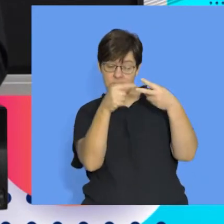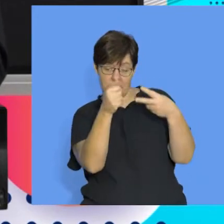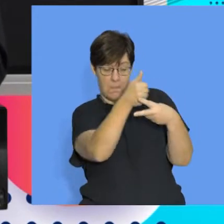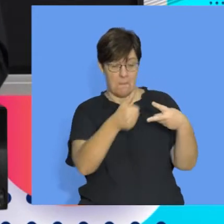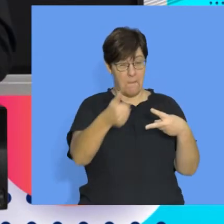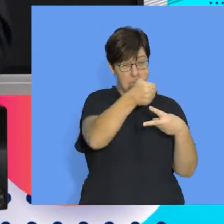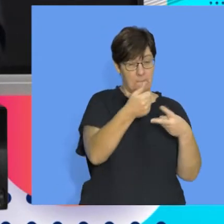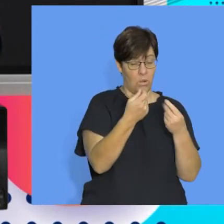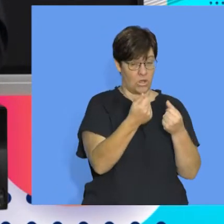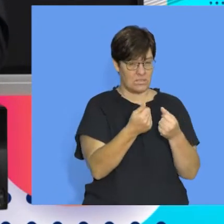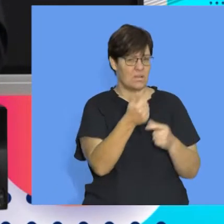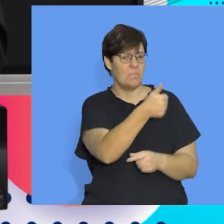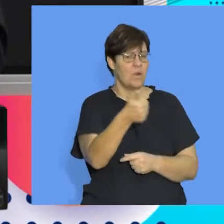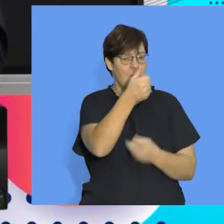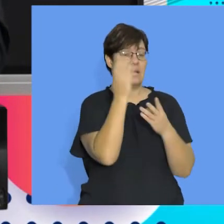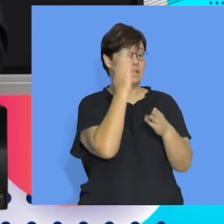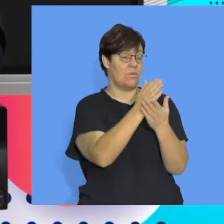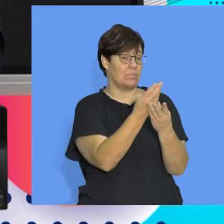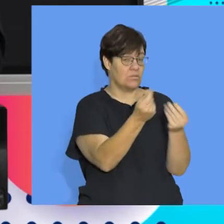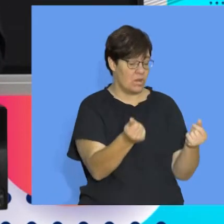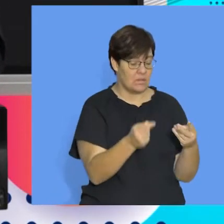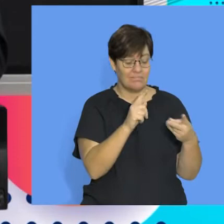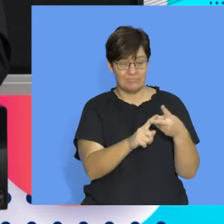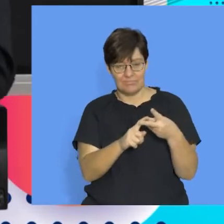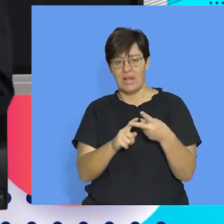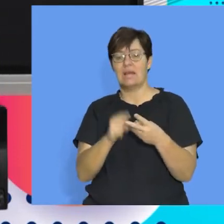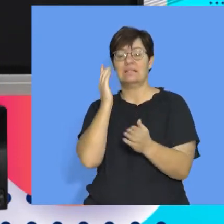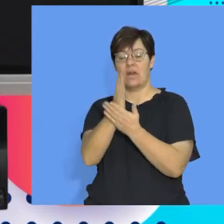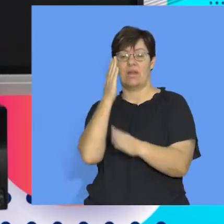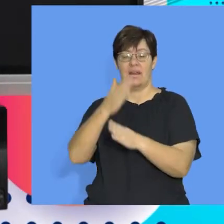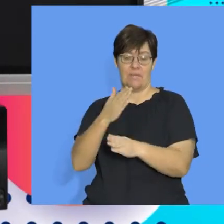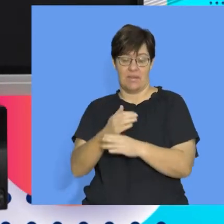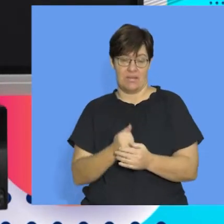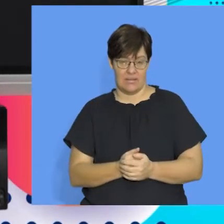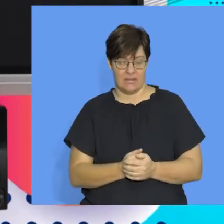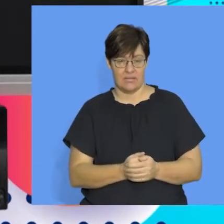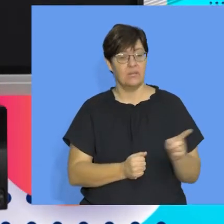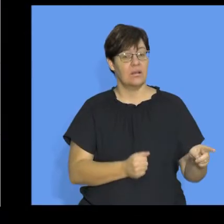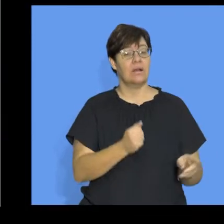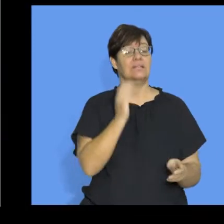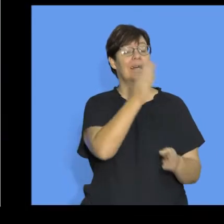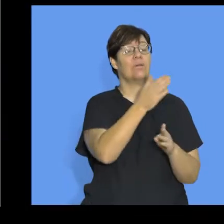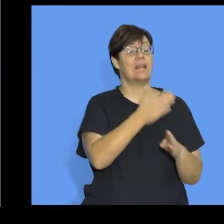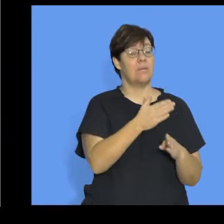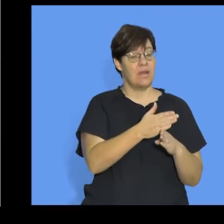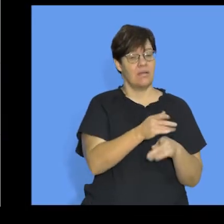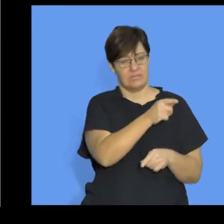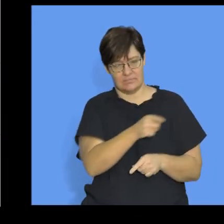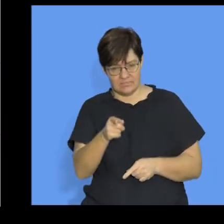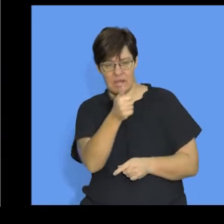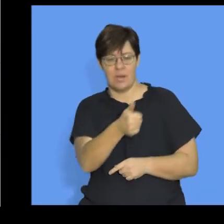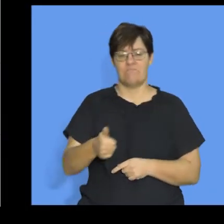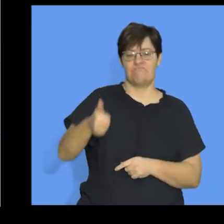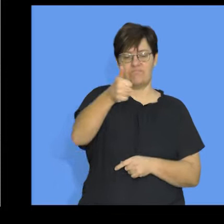are your prime costs? It's direct material plus direct labor. So therefore, your direct labor would be a